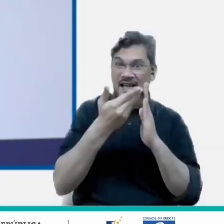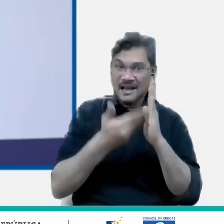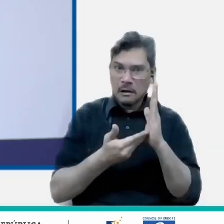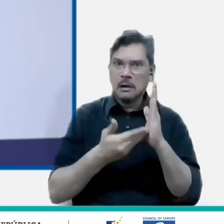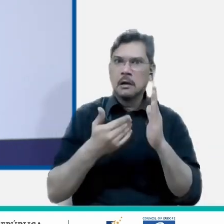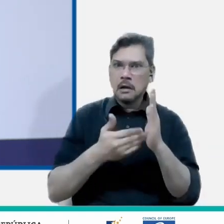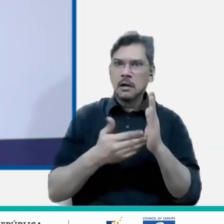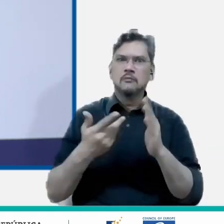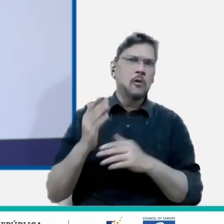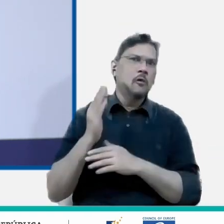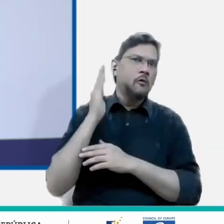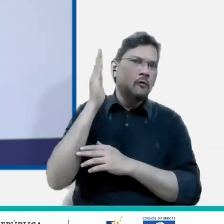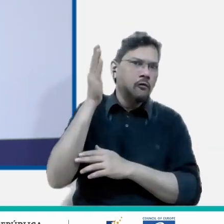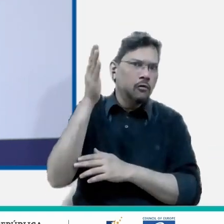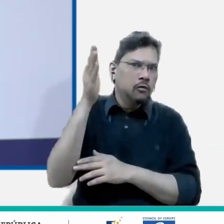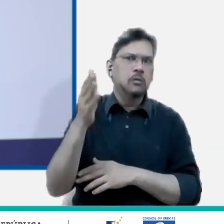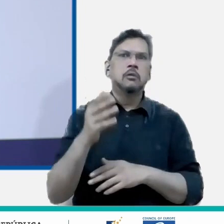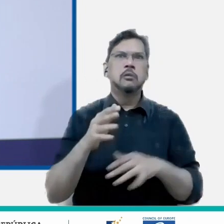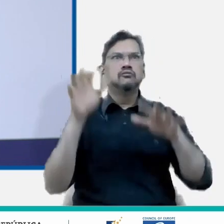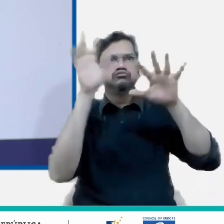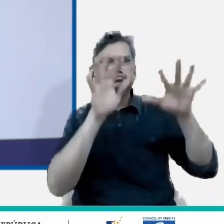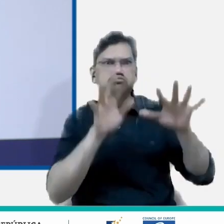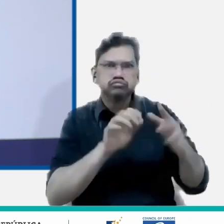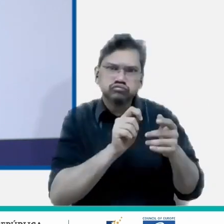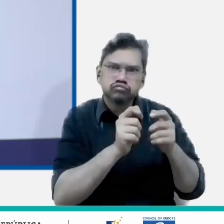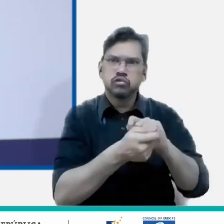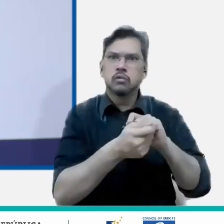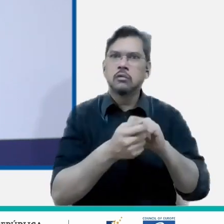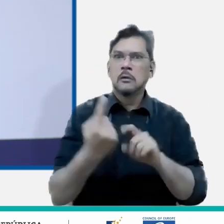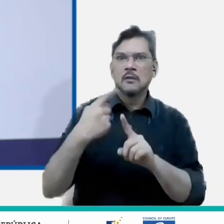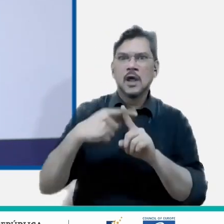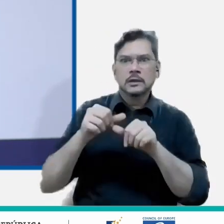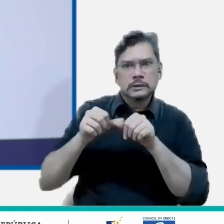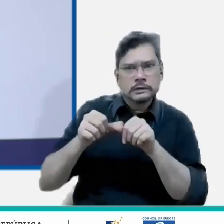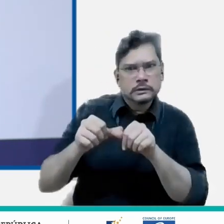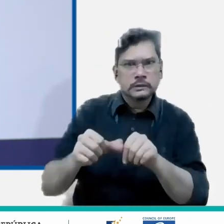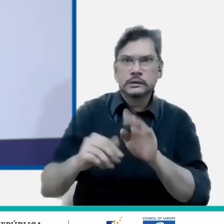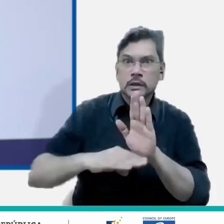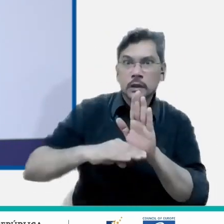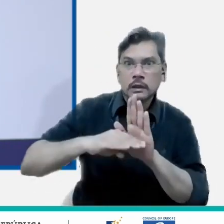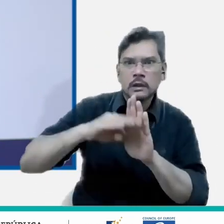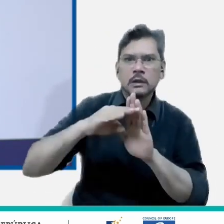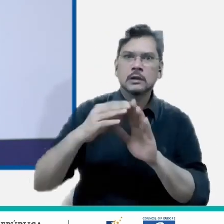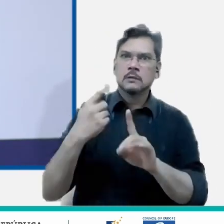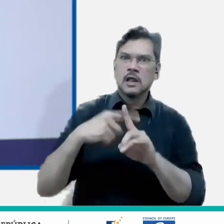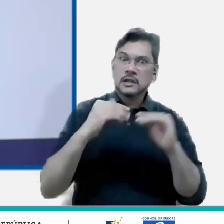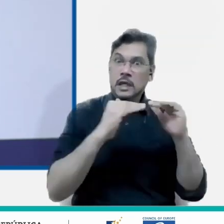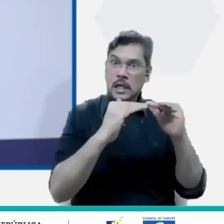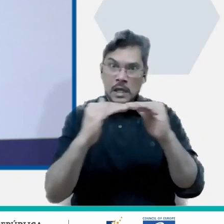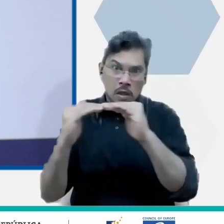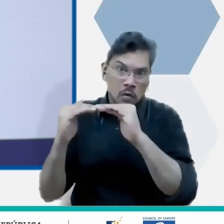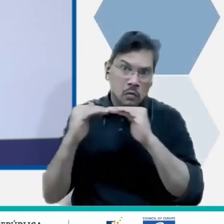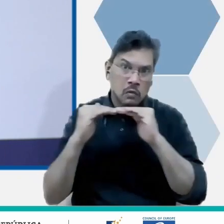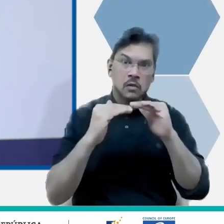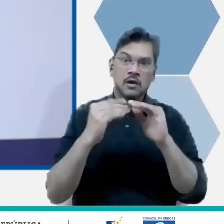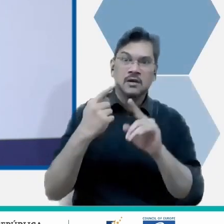climate change, environment, biodiversity, sustainable development, equity and inclusion, green and other policy strategies, investment